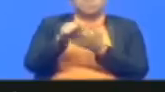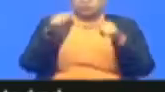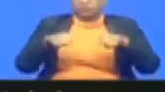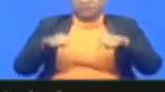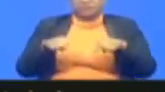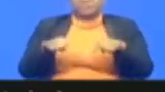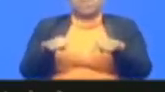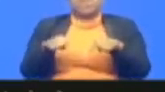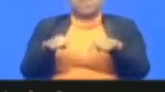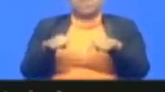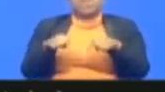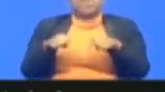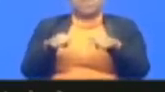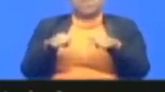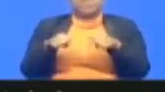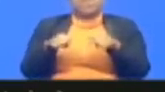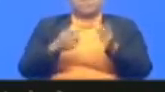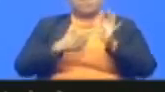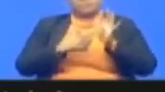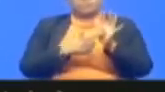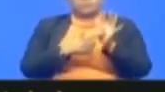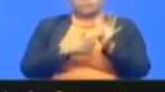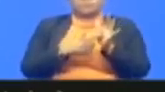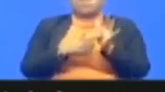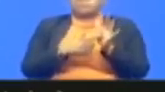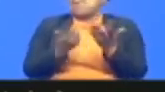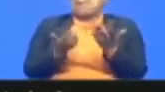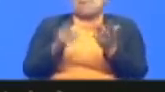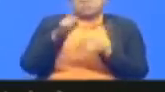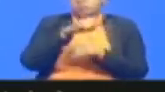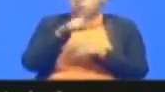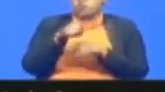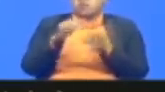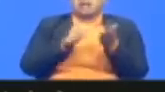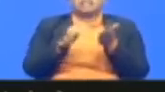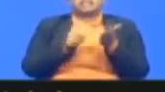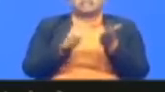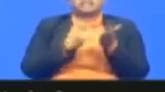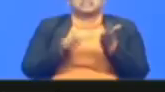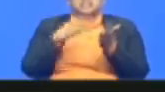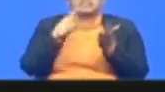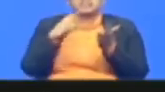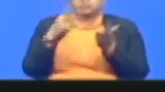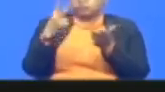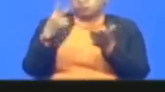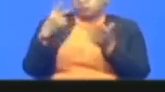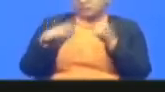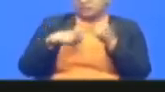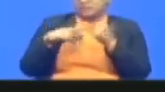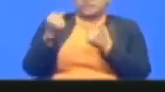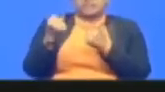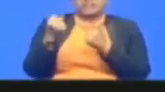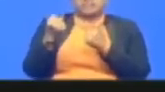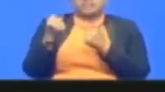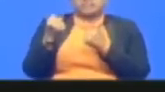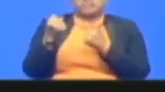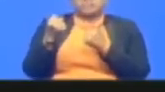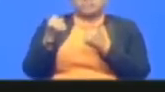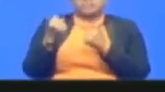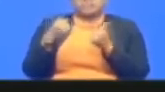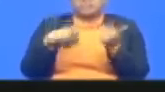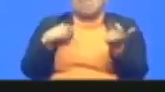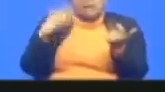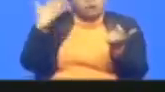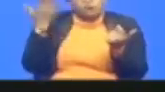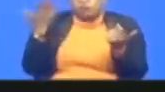today actually. They used the wrong address. Oh, okay. Yeah, they put 265. Yeah, they put it here. Mm-hmm. I don't know how